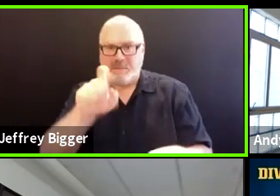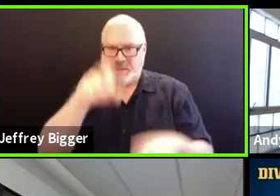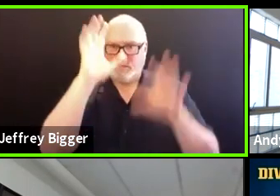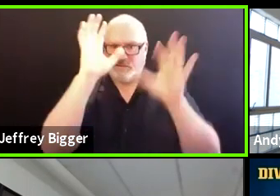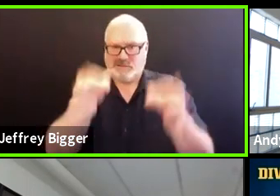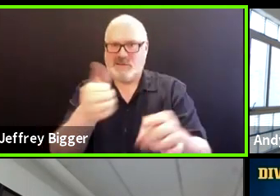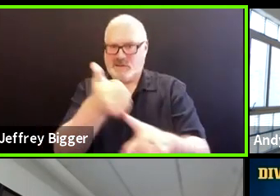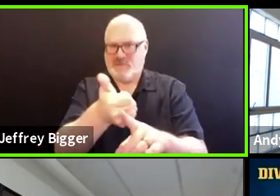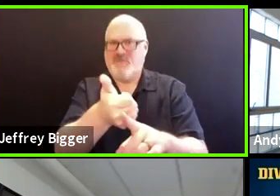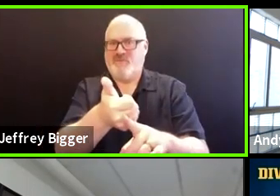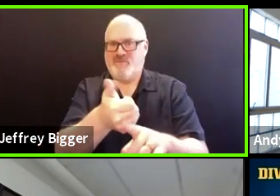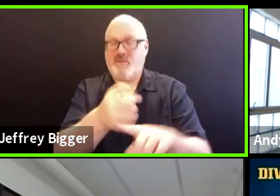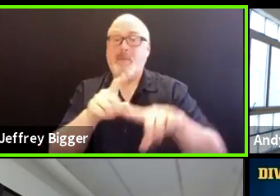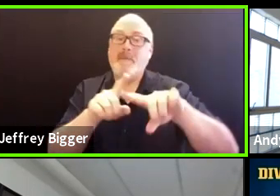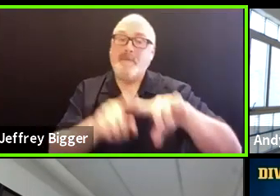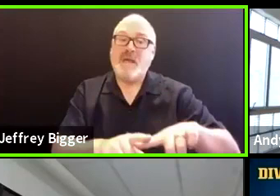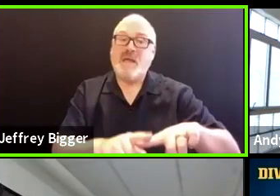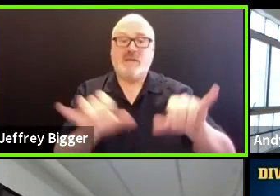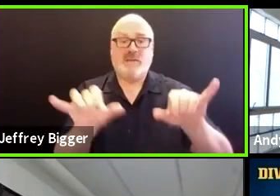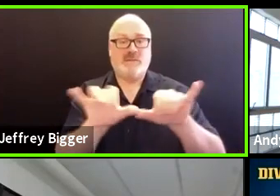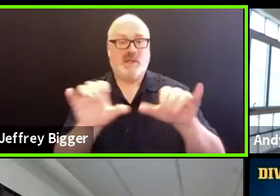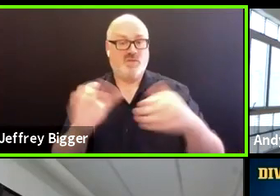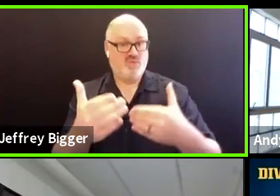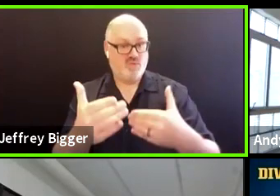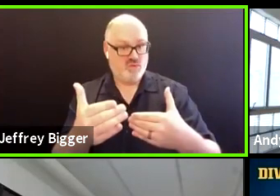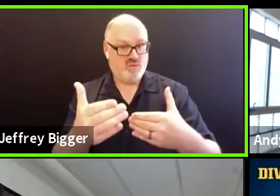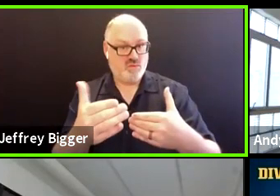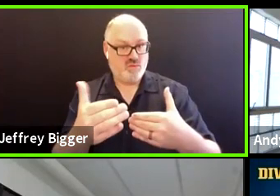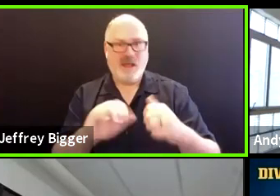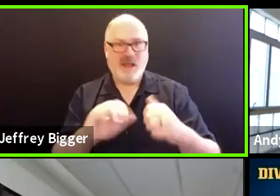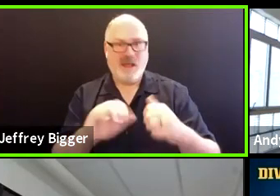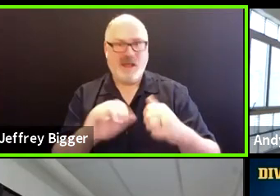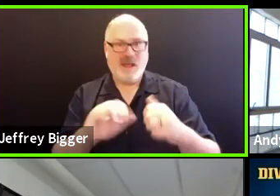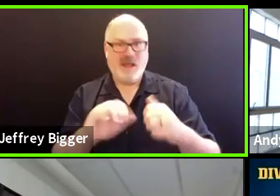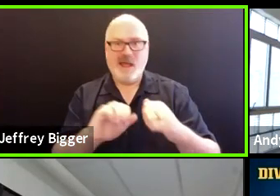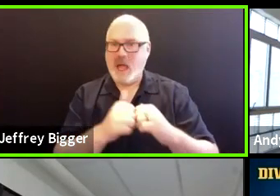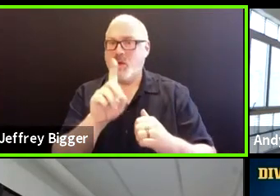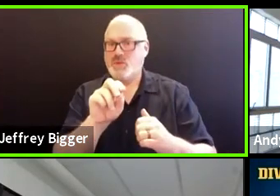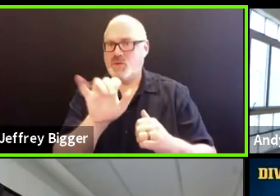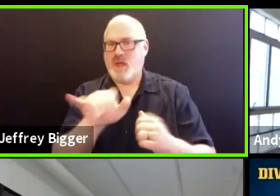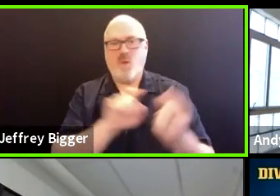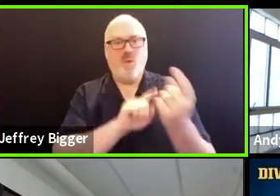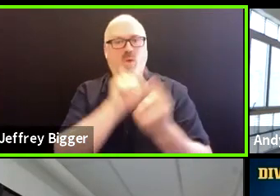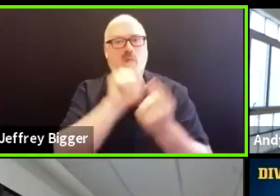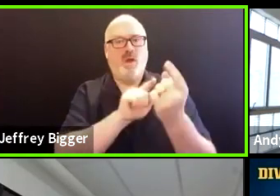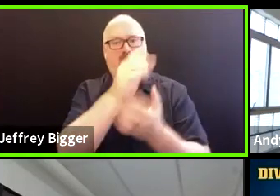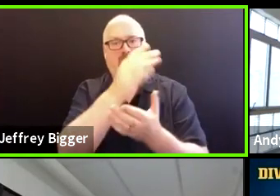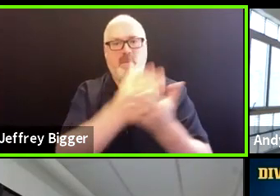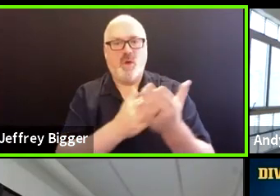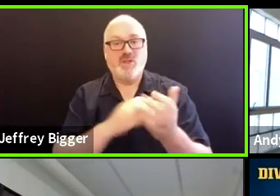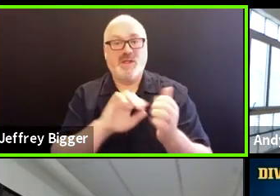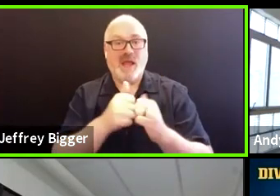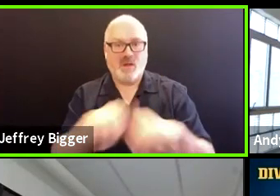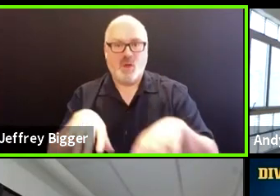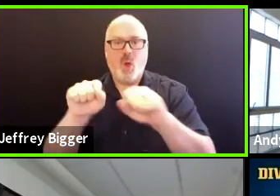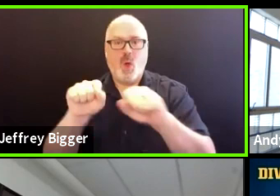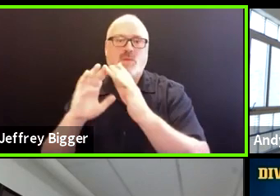decide based on the size room they have, how to do the face-to-face and how to do the remote